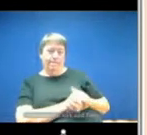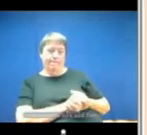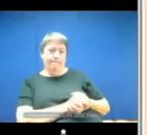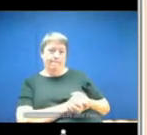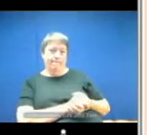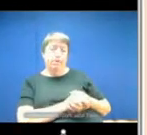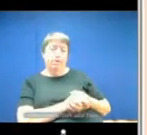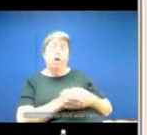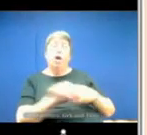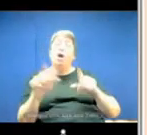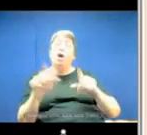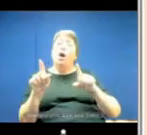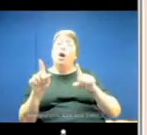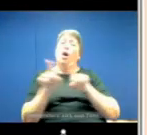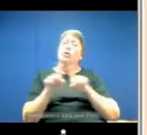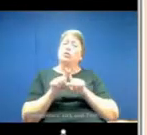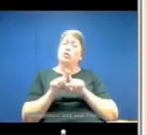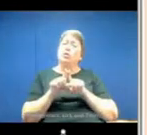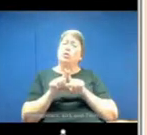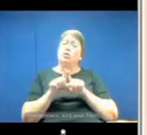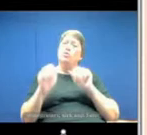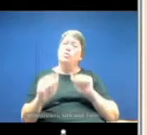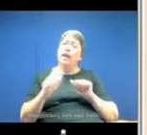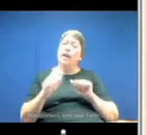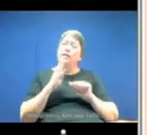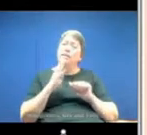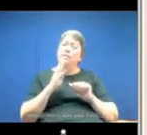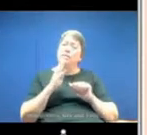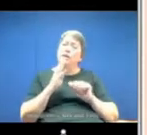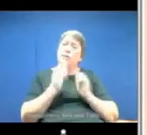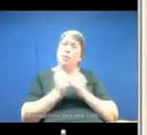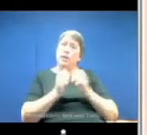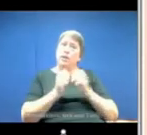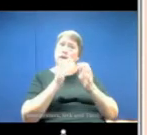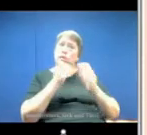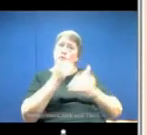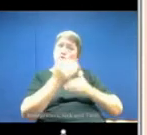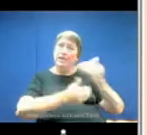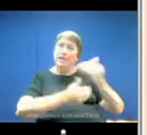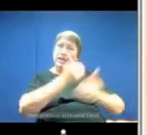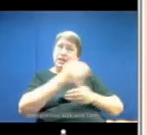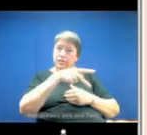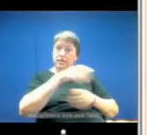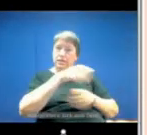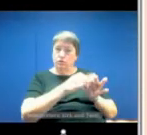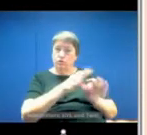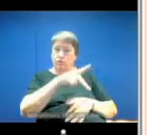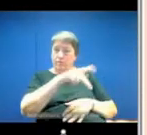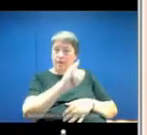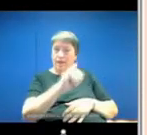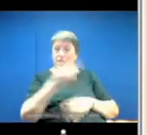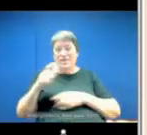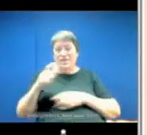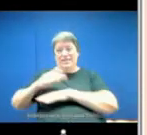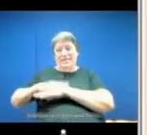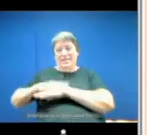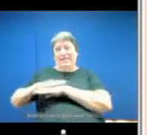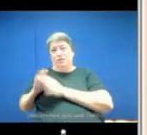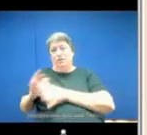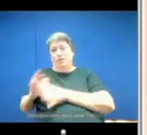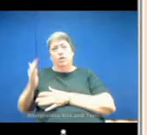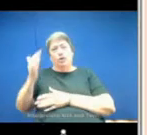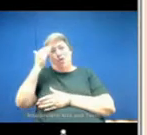can talk to and should talk to the proceedings interpreter because the table interpreter knows the story and the proceedings interpreters